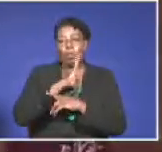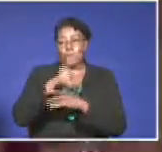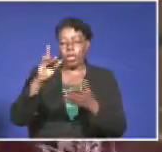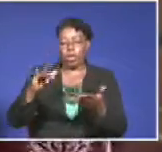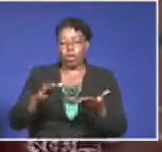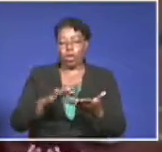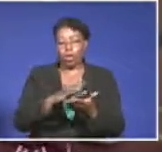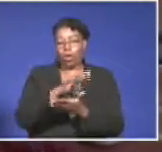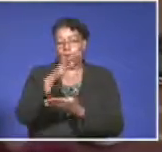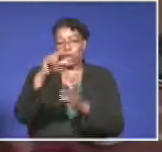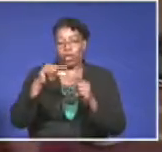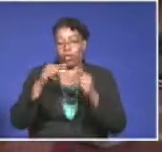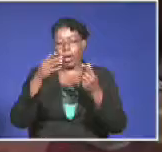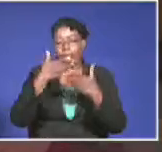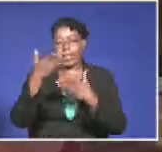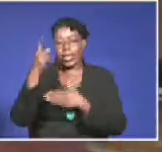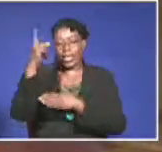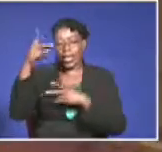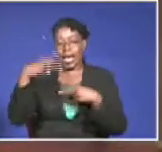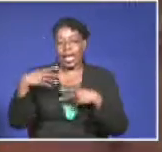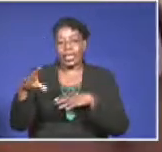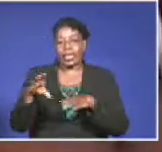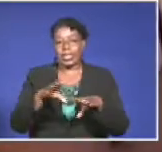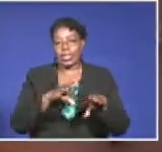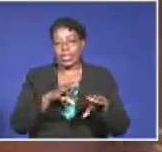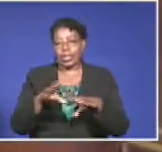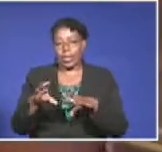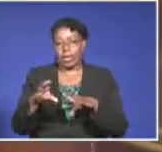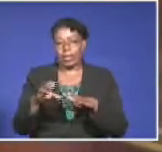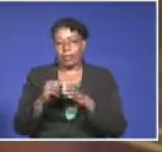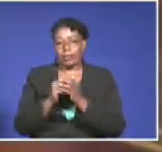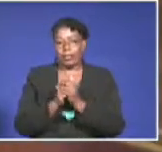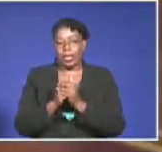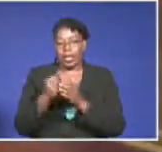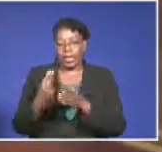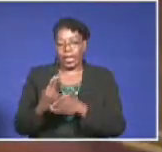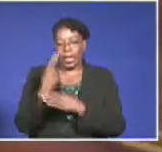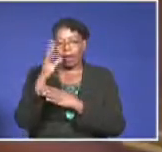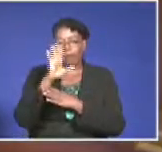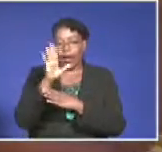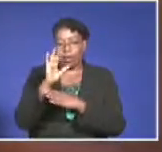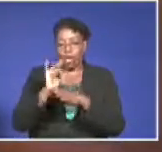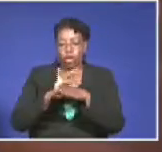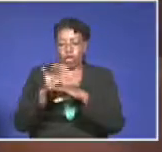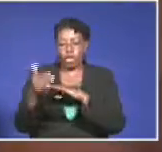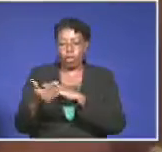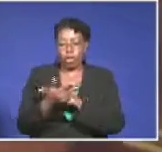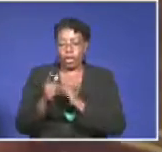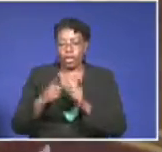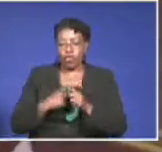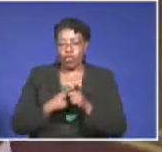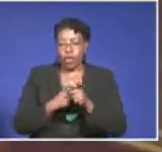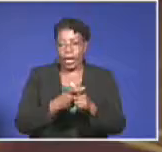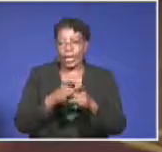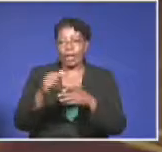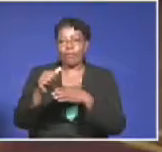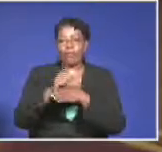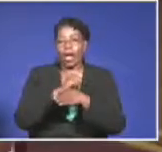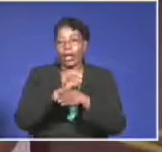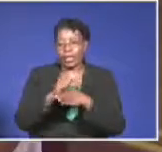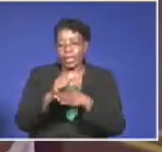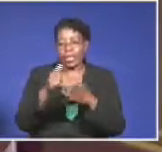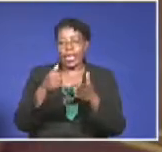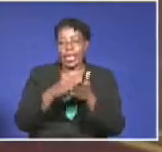done. These kids put in a lot of work. I mean, they're getting up 5 o'clock in the morning, running track practices, and it all paid